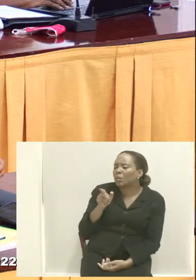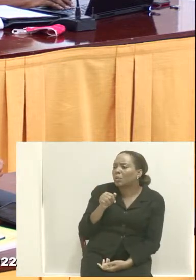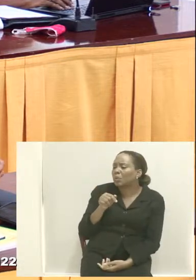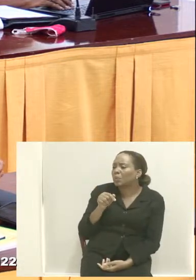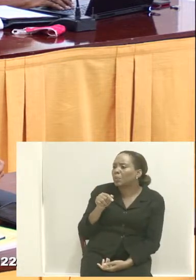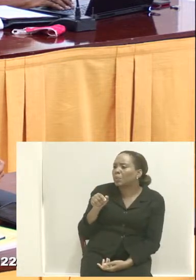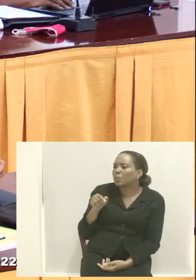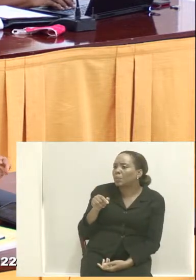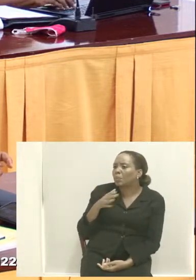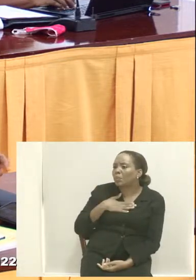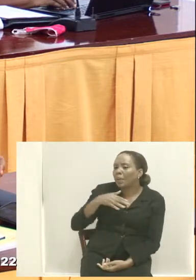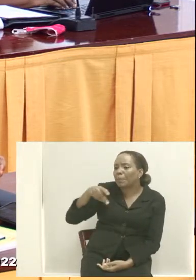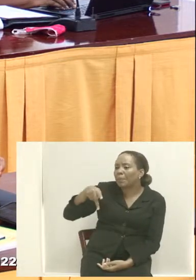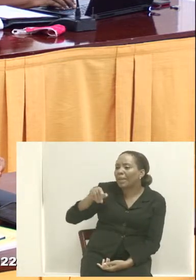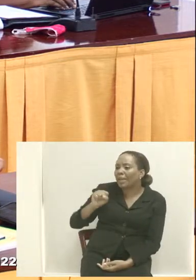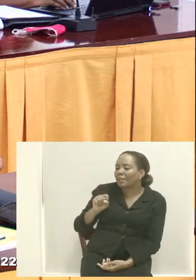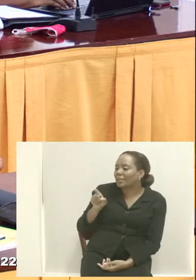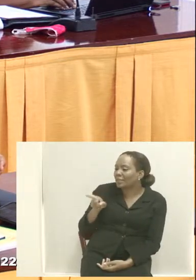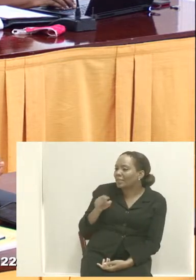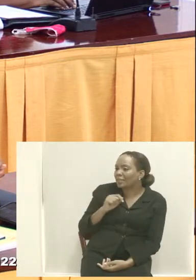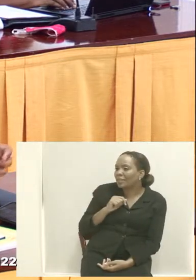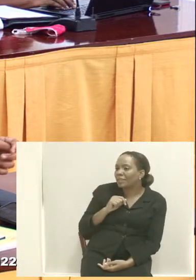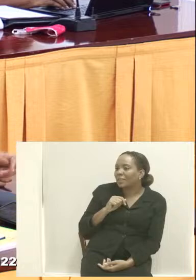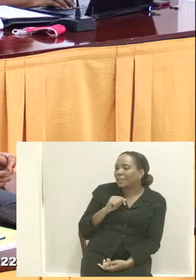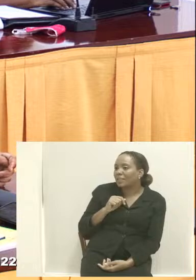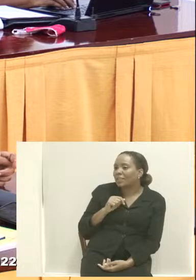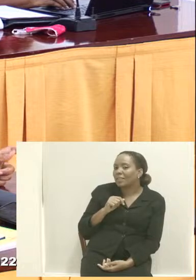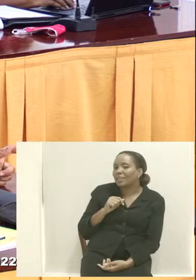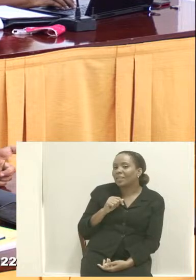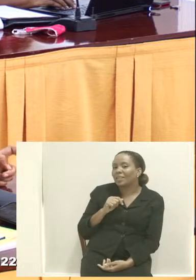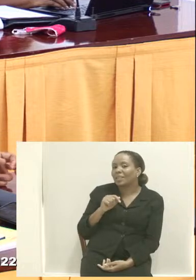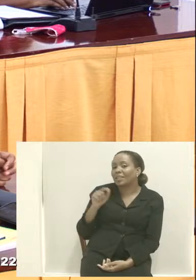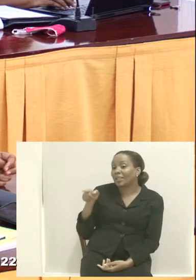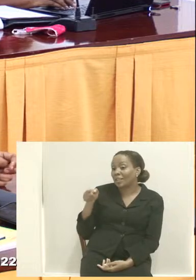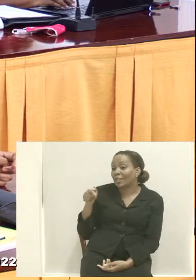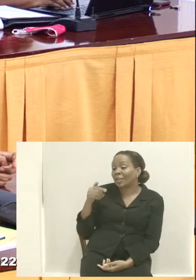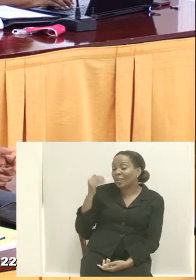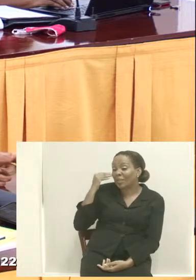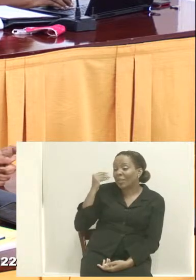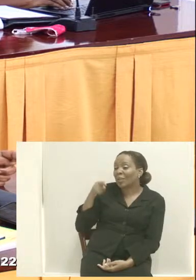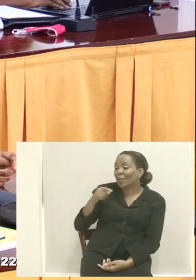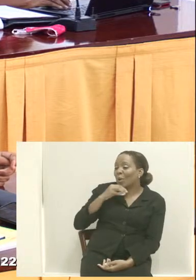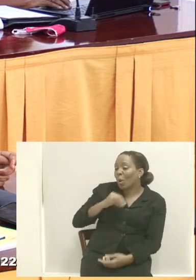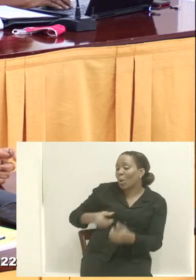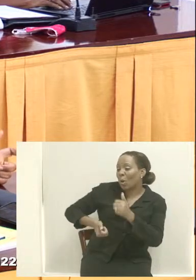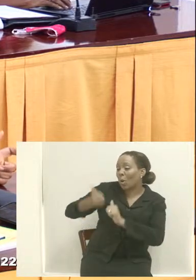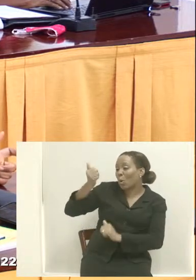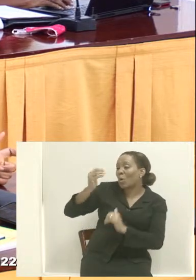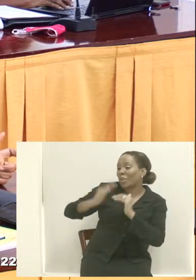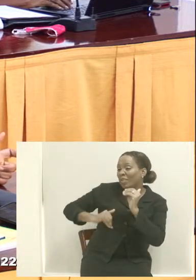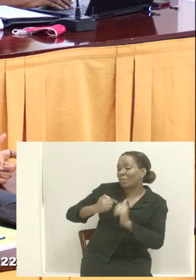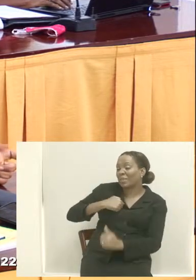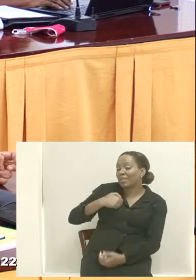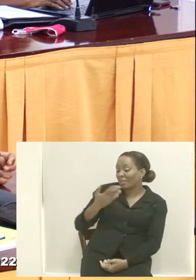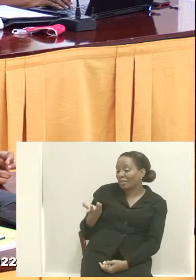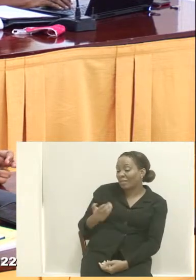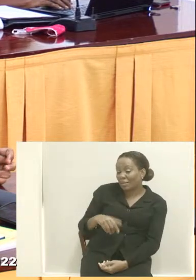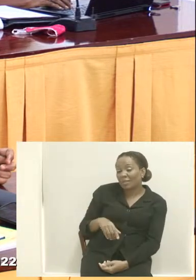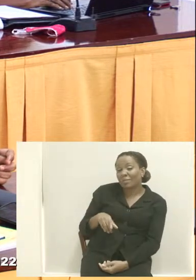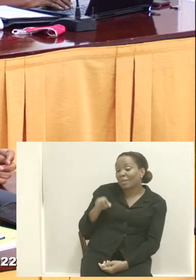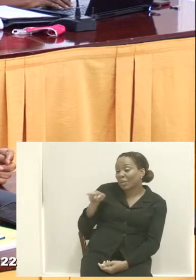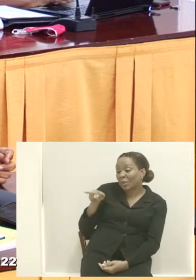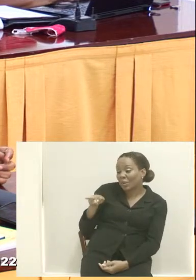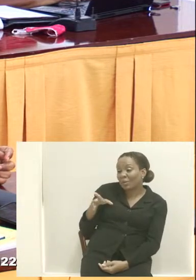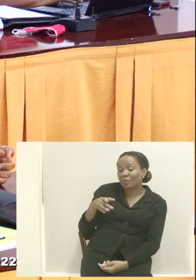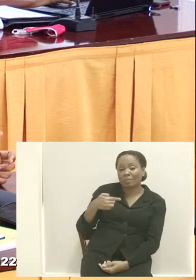yours, I'm electing you to the Assembly. But PS and myself and some others on our team have had